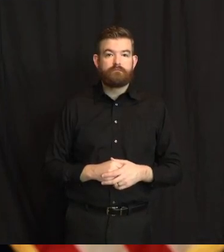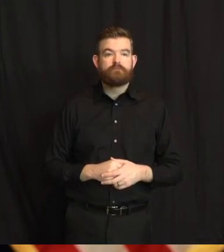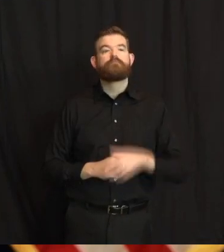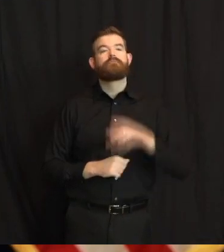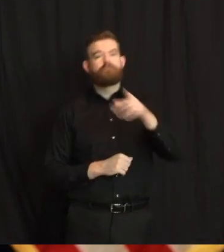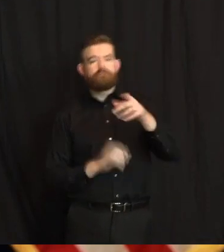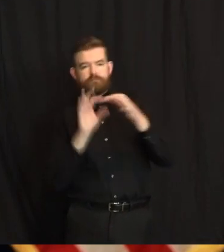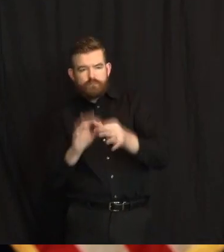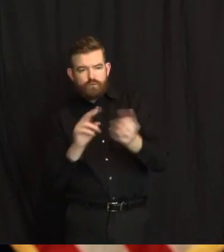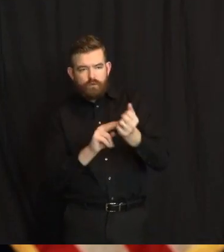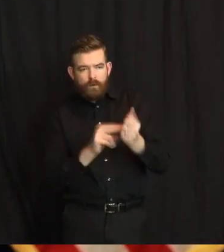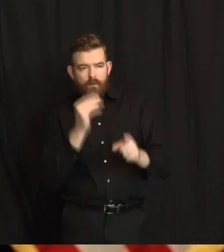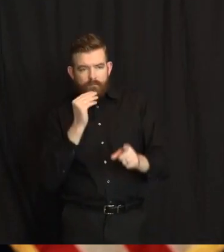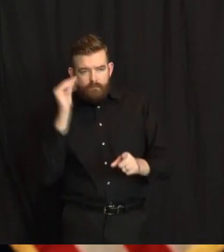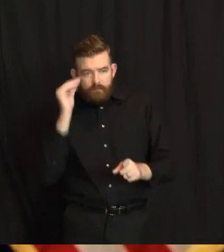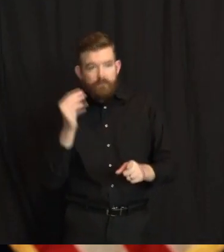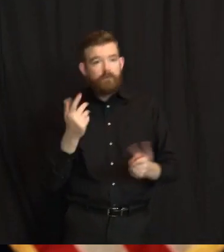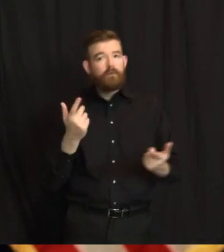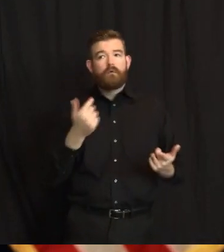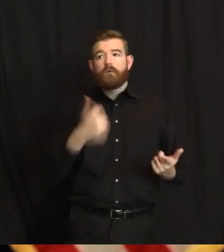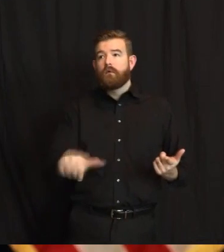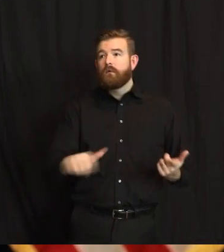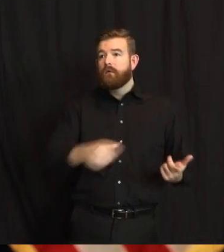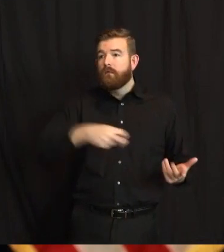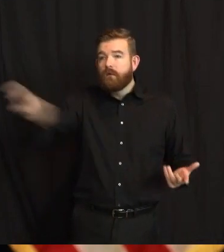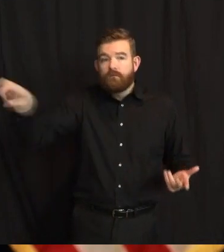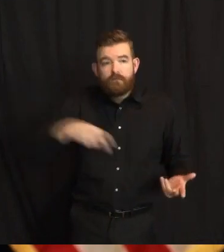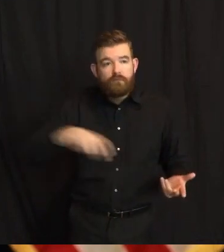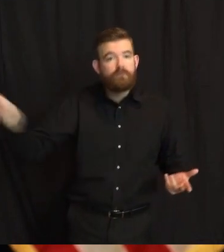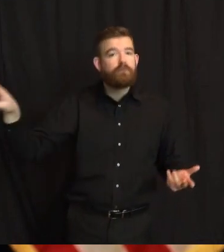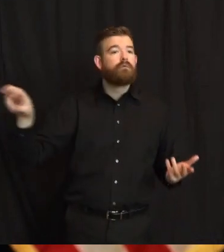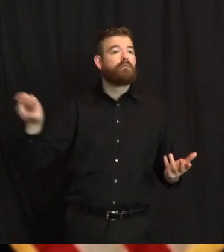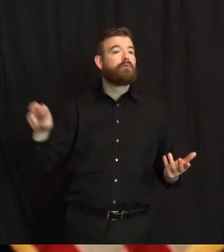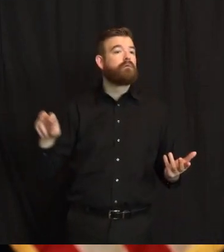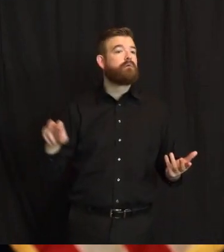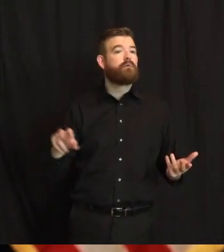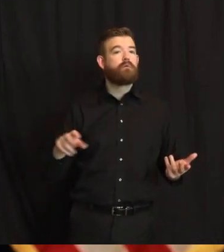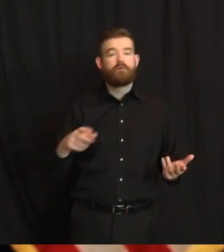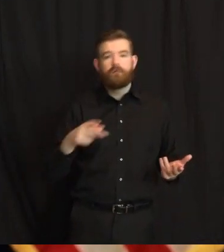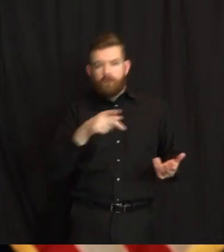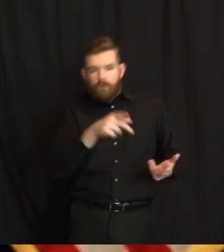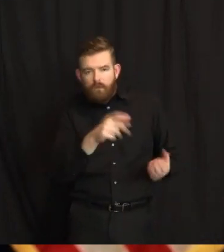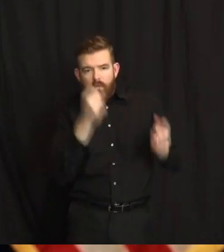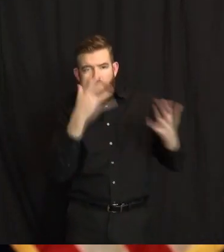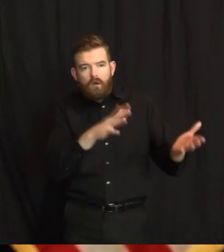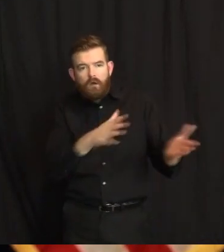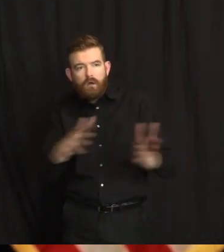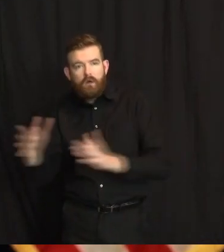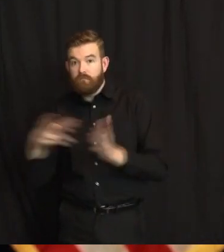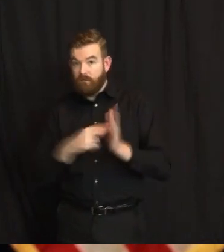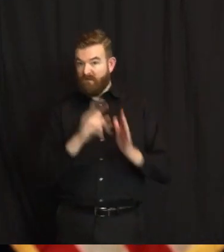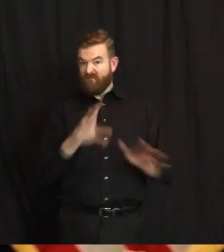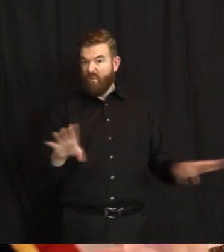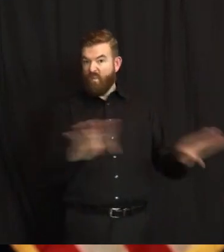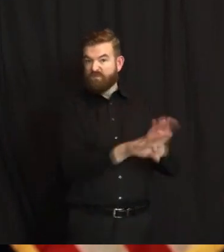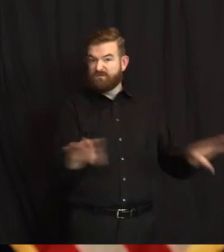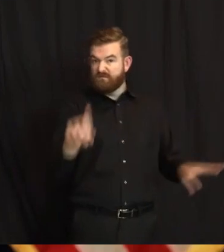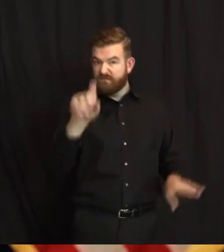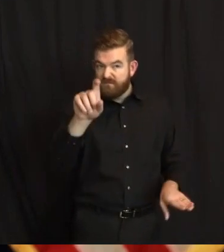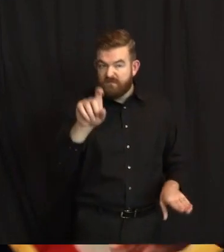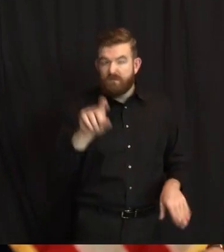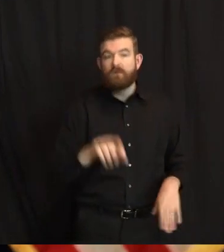or facilities where there have been so many deaths that they need to be closed? And do you have a state dashboard on nursing home information? So, We did